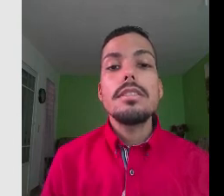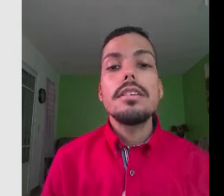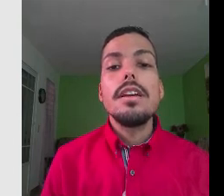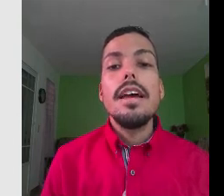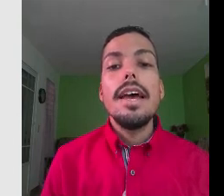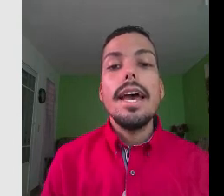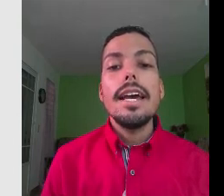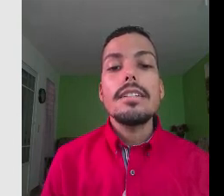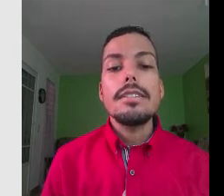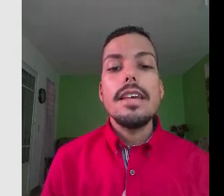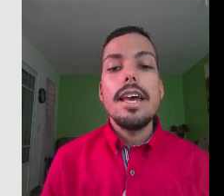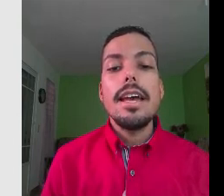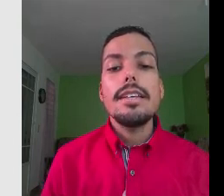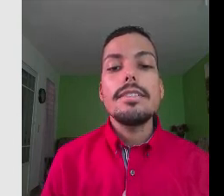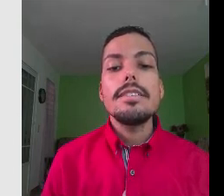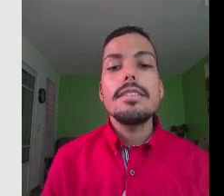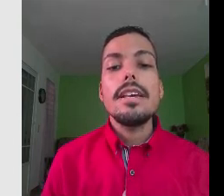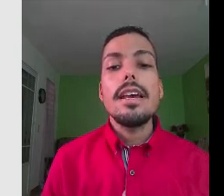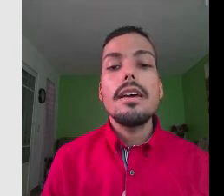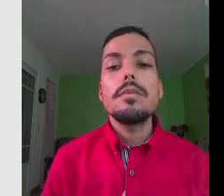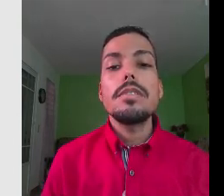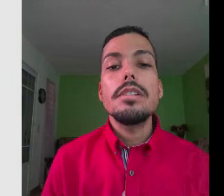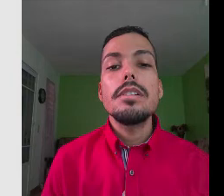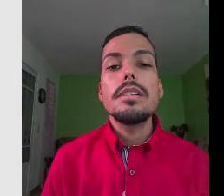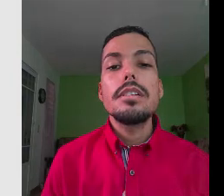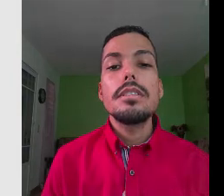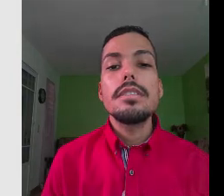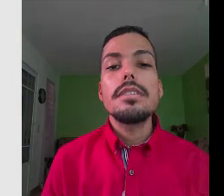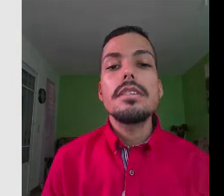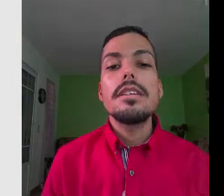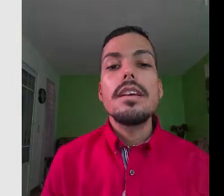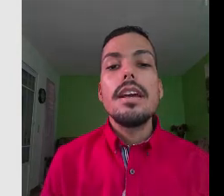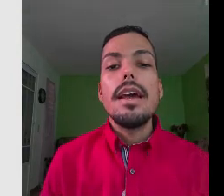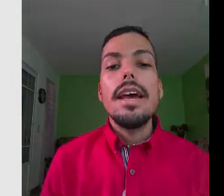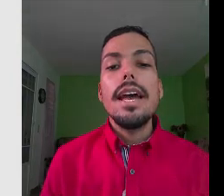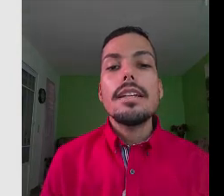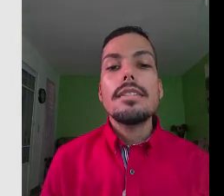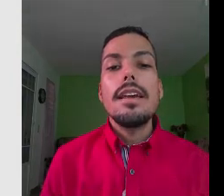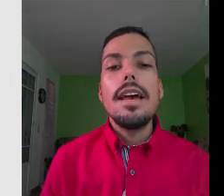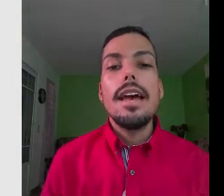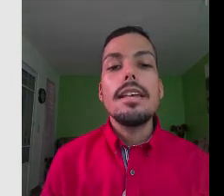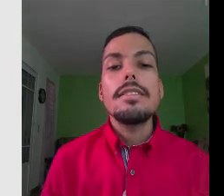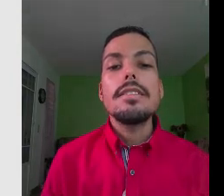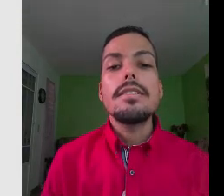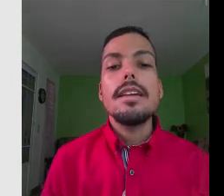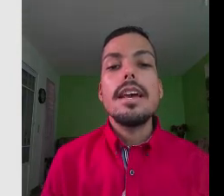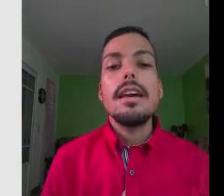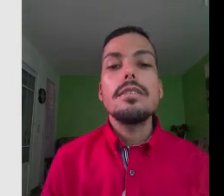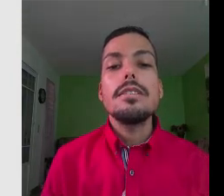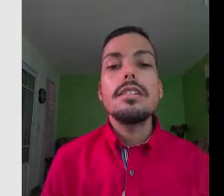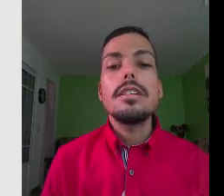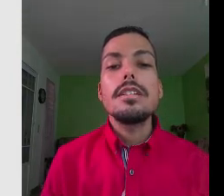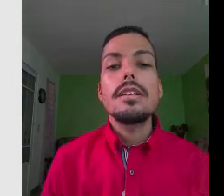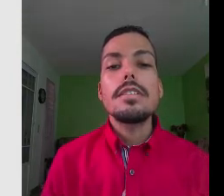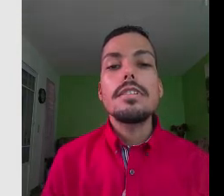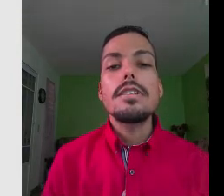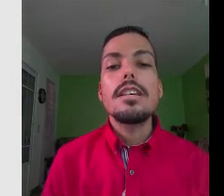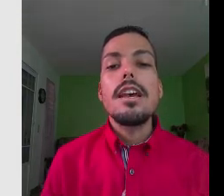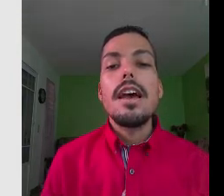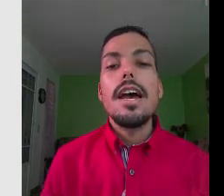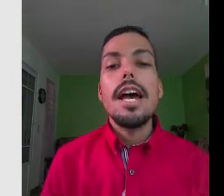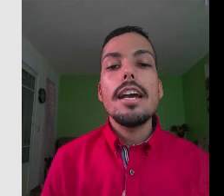X. Axe has the sound X. Axe has the sound